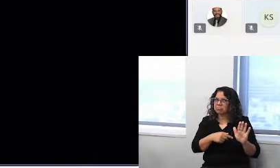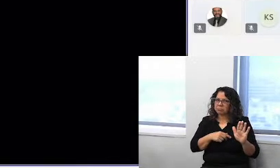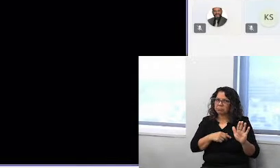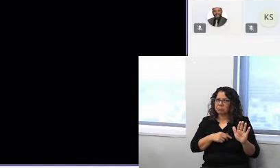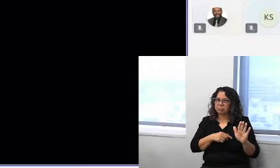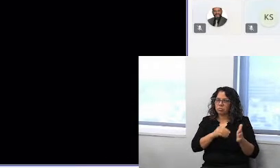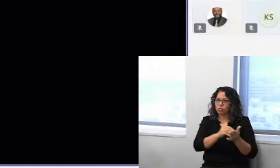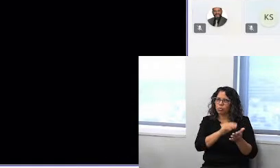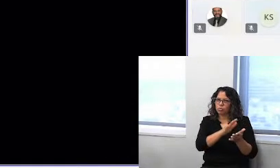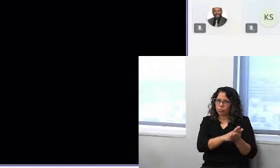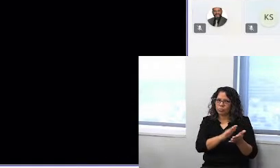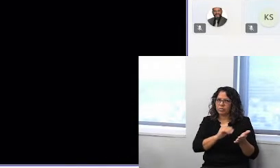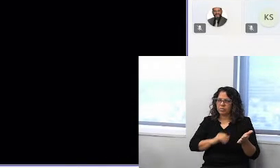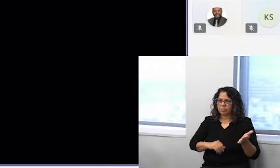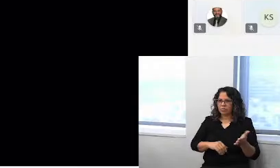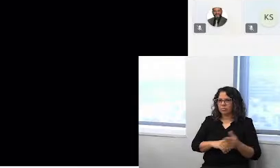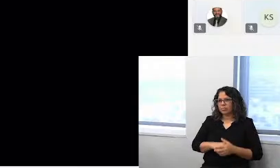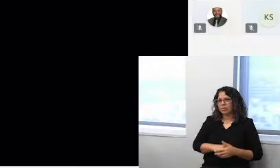Whatever you prefer.